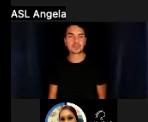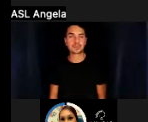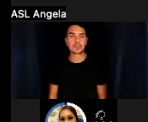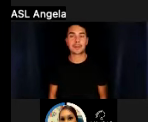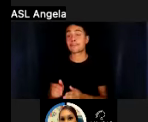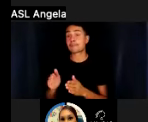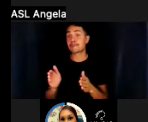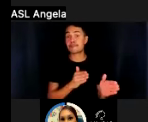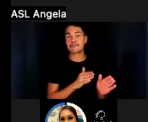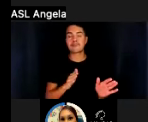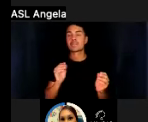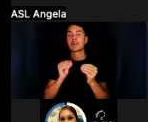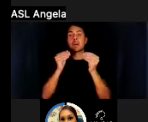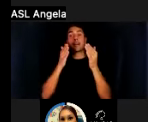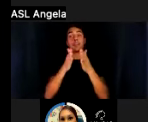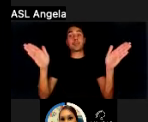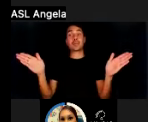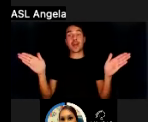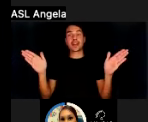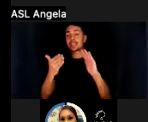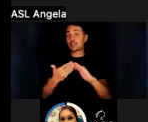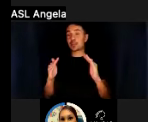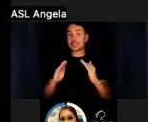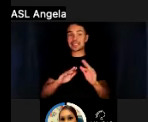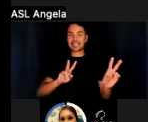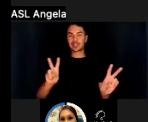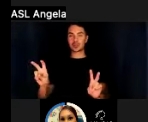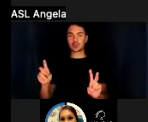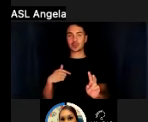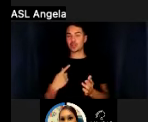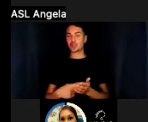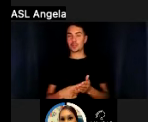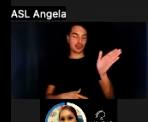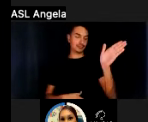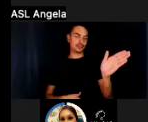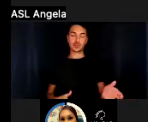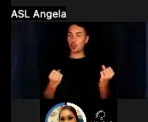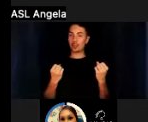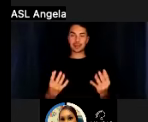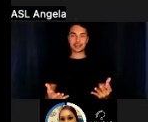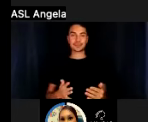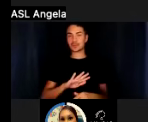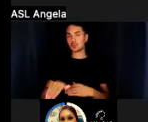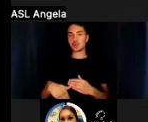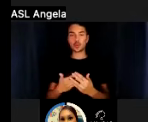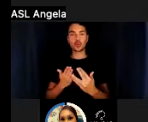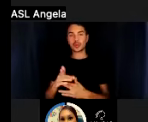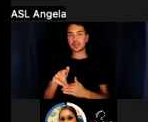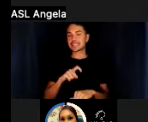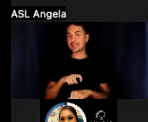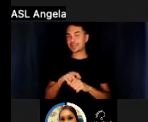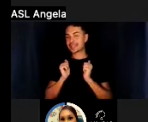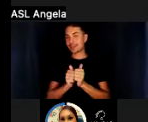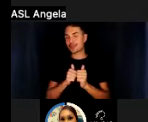And then just the broader kind of community issue. I mean, we talked about so many of these throughout this time together,